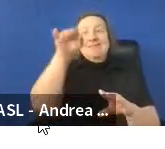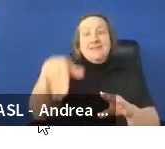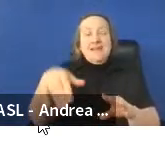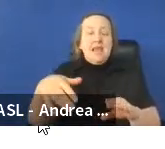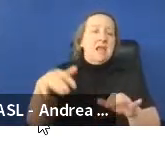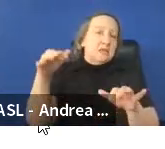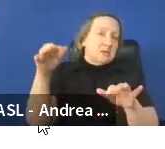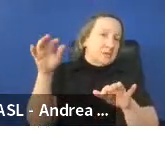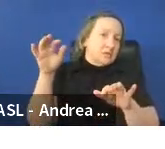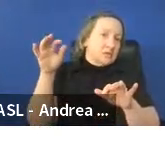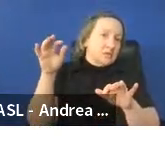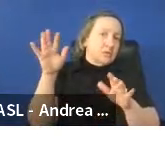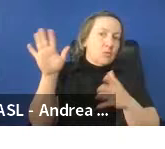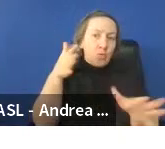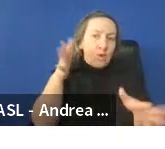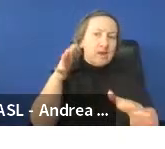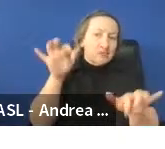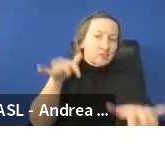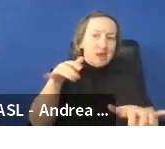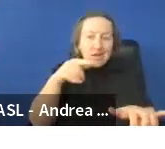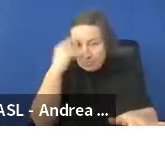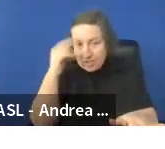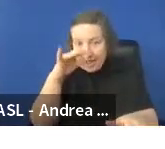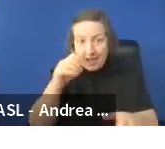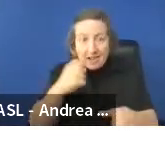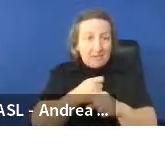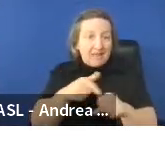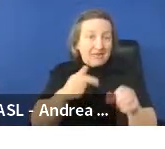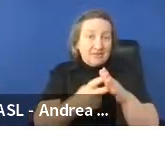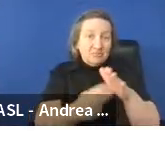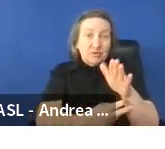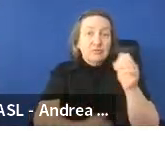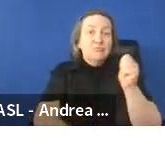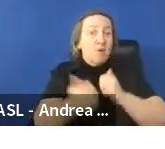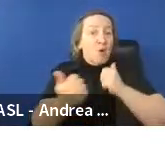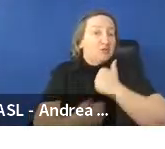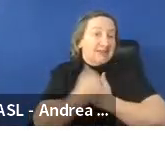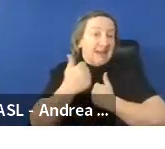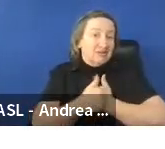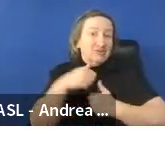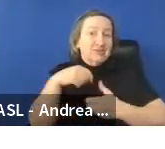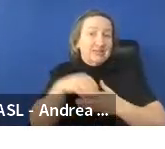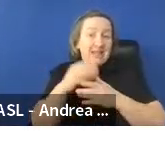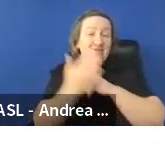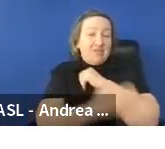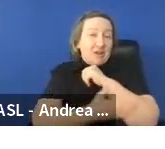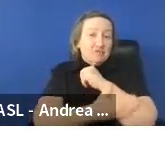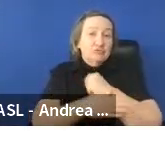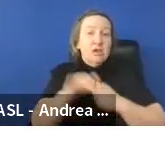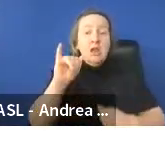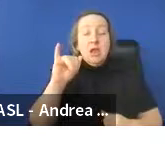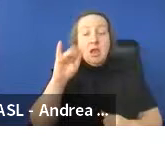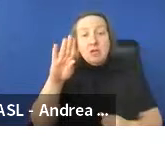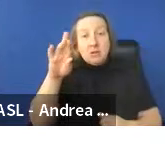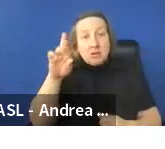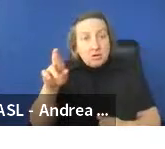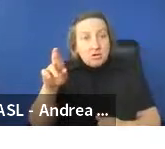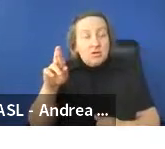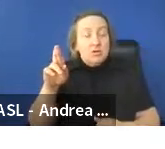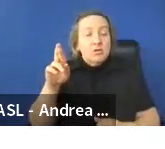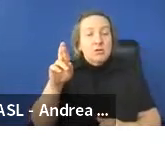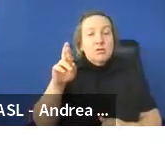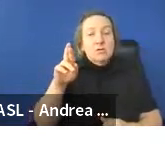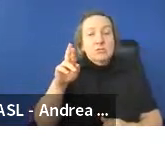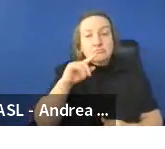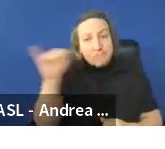rain, and black ice will make this bridge the most dangerous interstate bridge in the country. The IBR